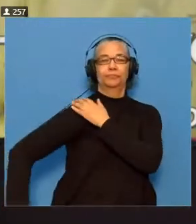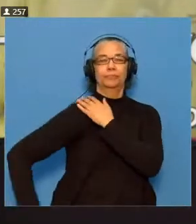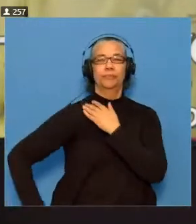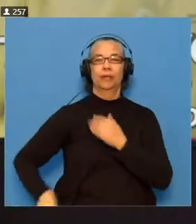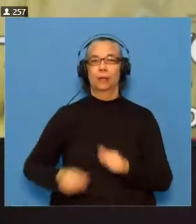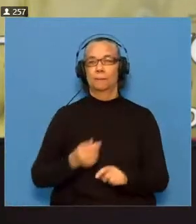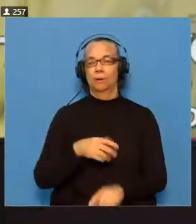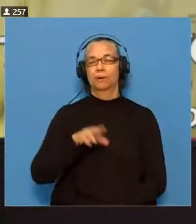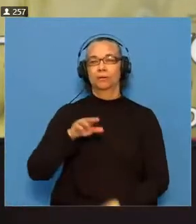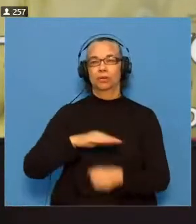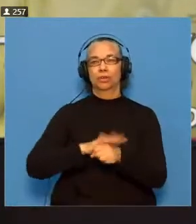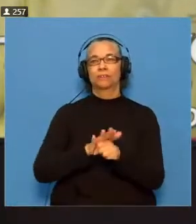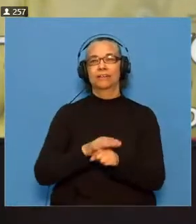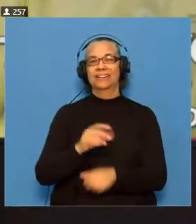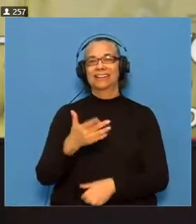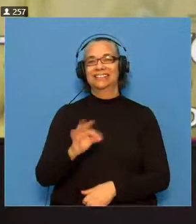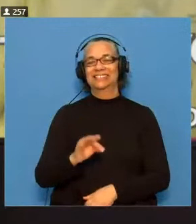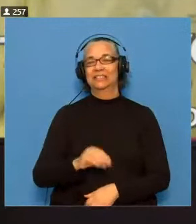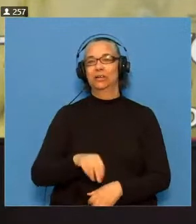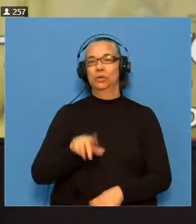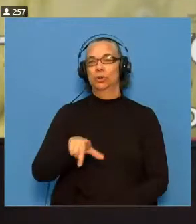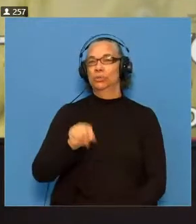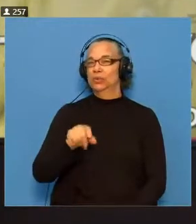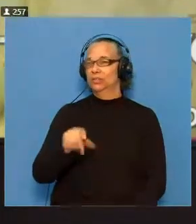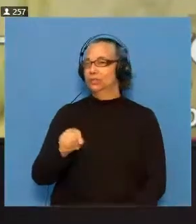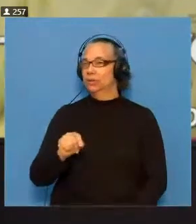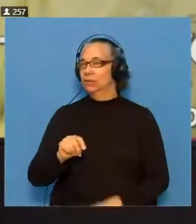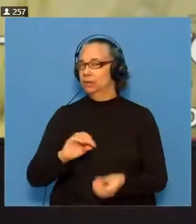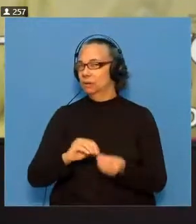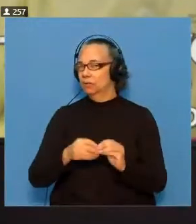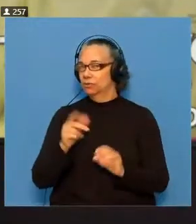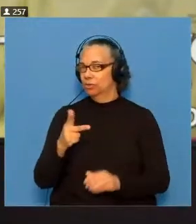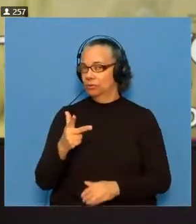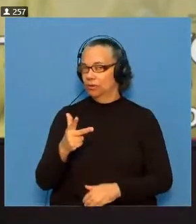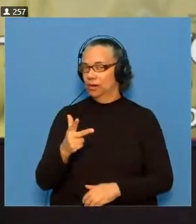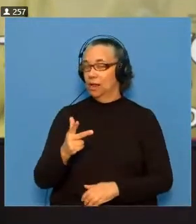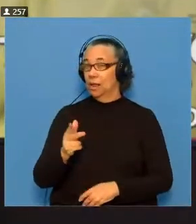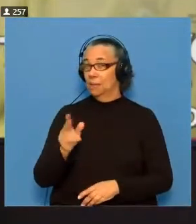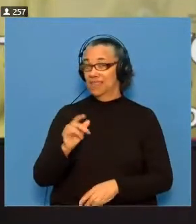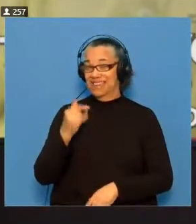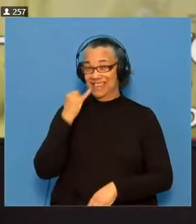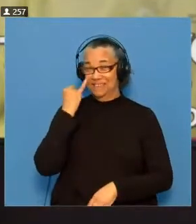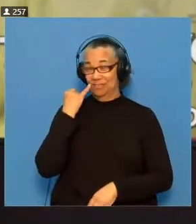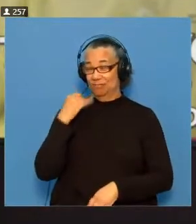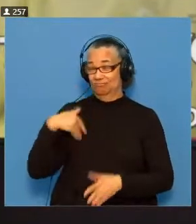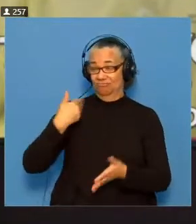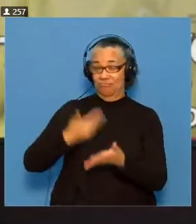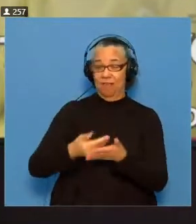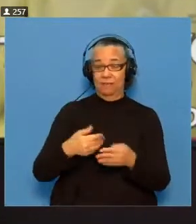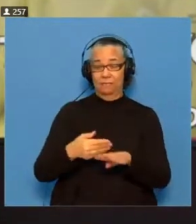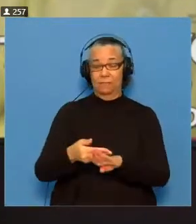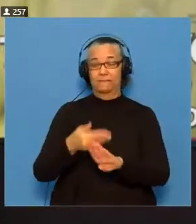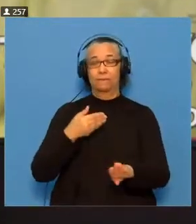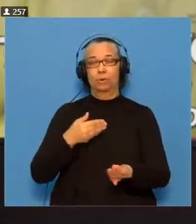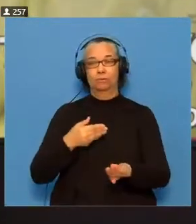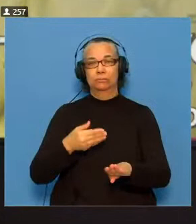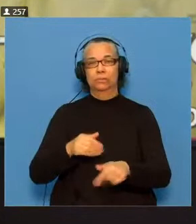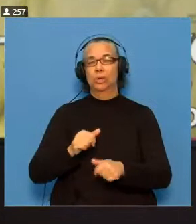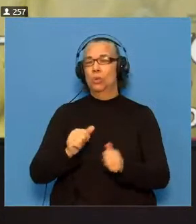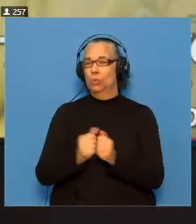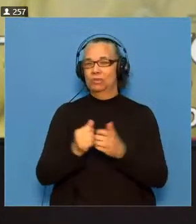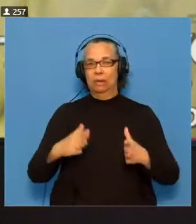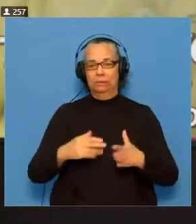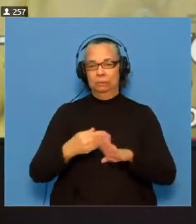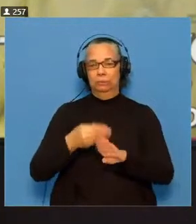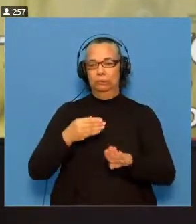3 order 2020, travelers landing in Bermuda without a pre-arrival test will be charged $300 at